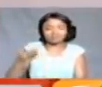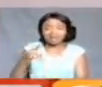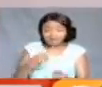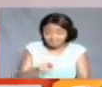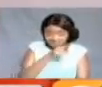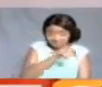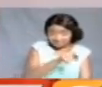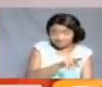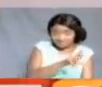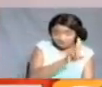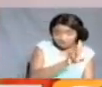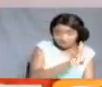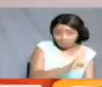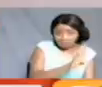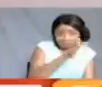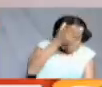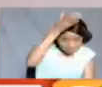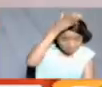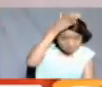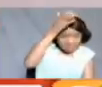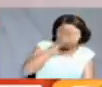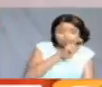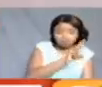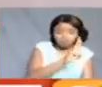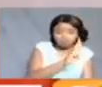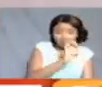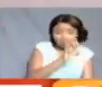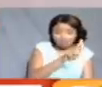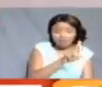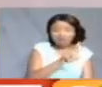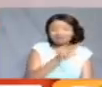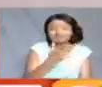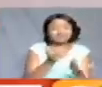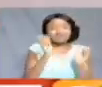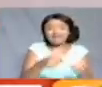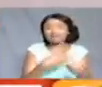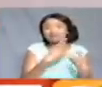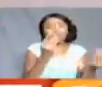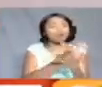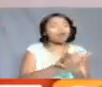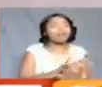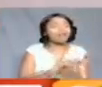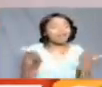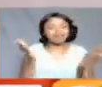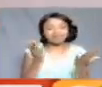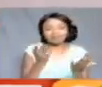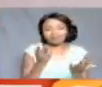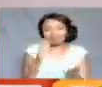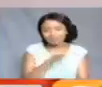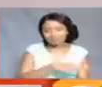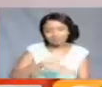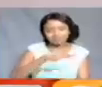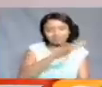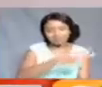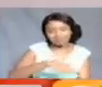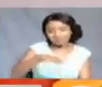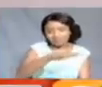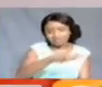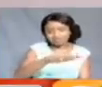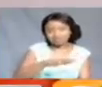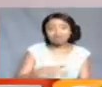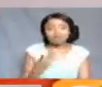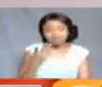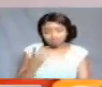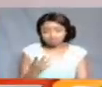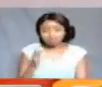Or you want to go to Hurlingham, let's go to Hurlingham. You want to go to Githurai, we go to Githurai. You get. So I think what is most important is,